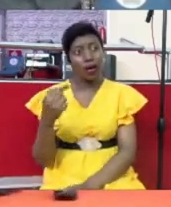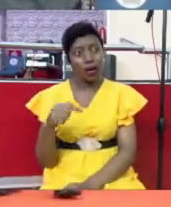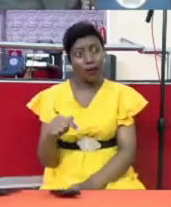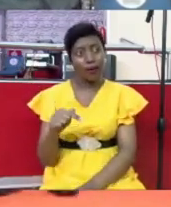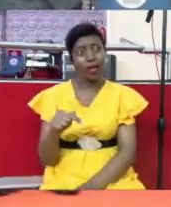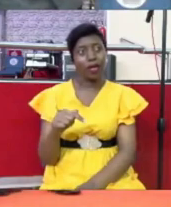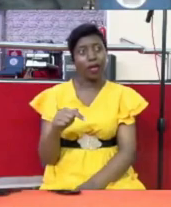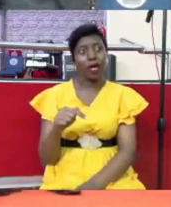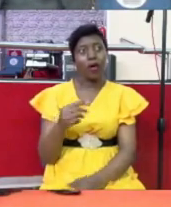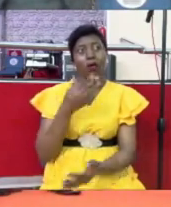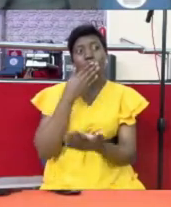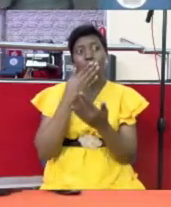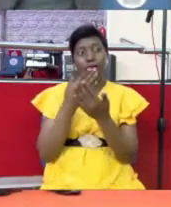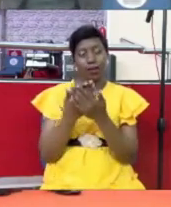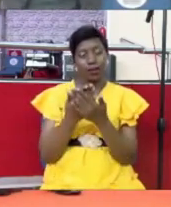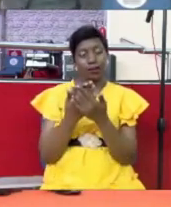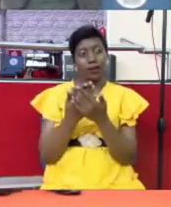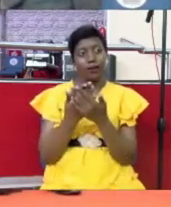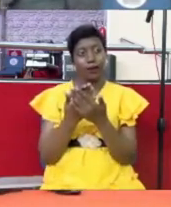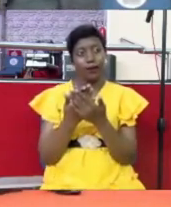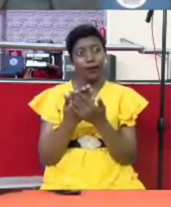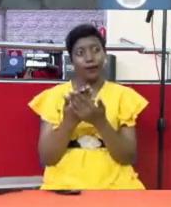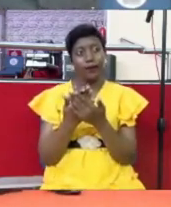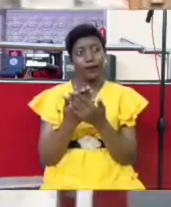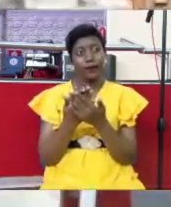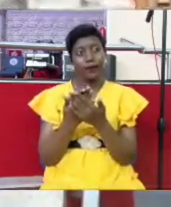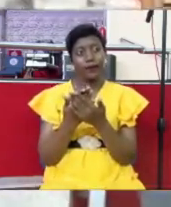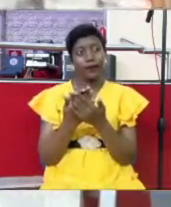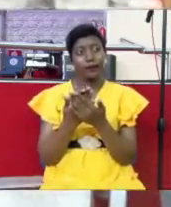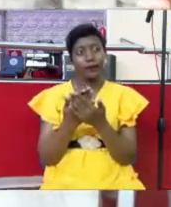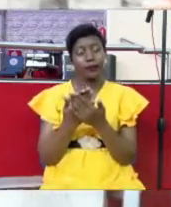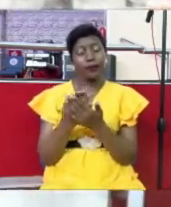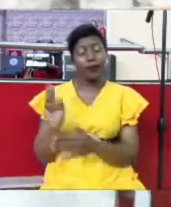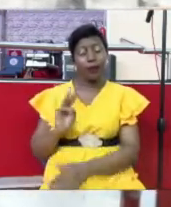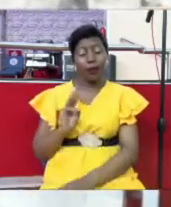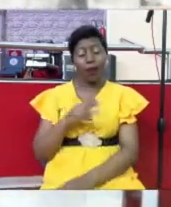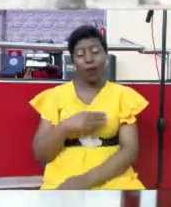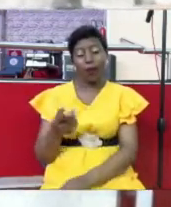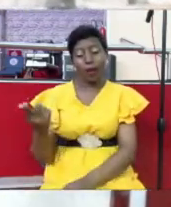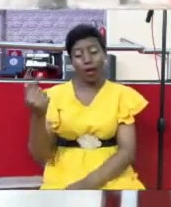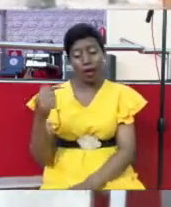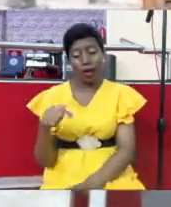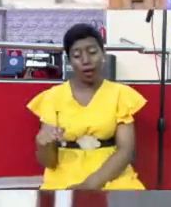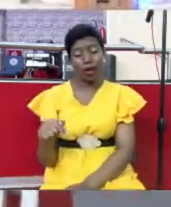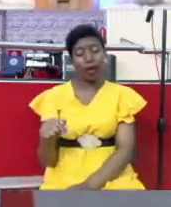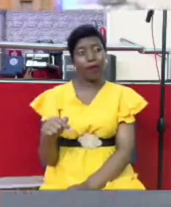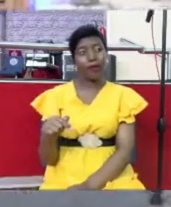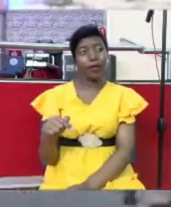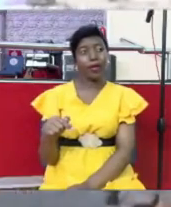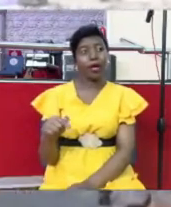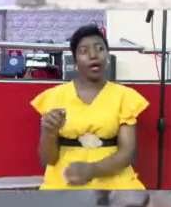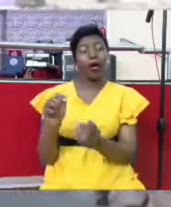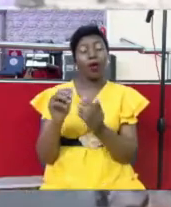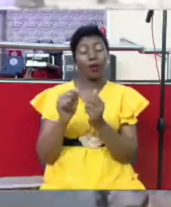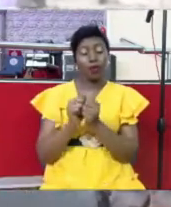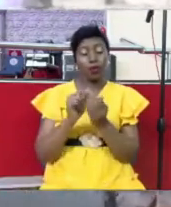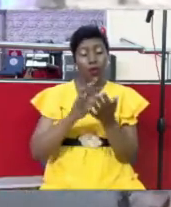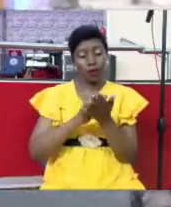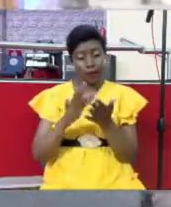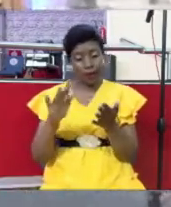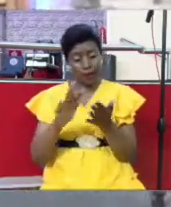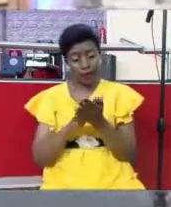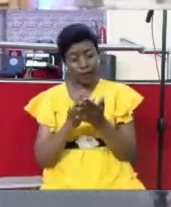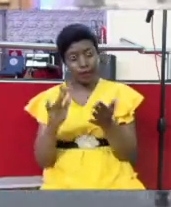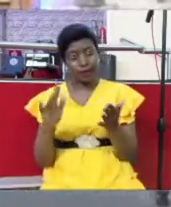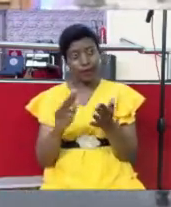thanksgiving. Tunakuja nyumbani kwake na malangoni mwake na sifa. We are coming, entering into his courts with praise. Tukikuja kwenye nyumba yake